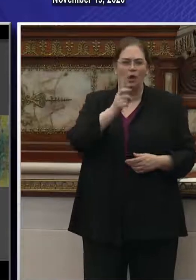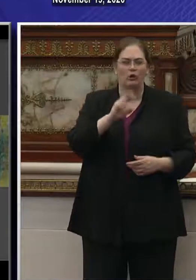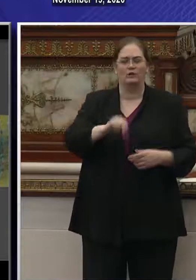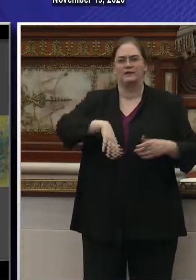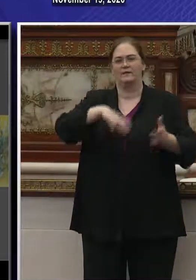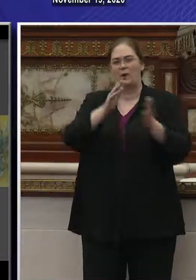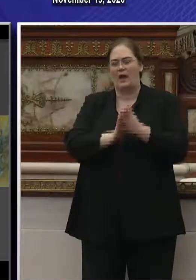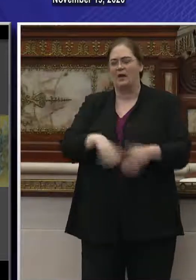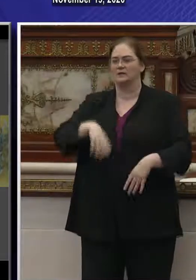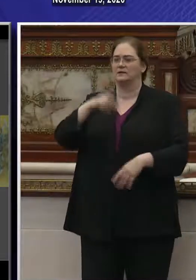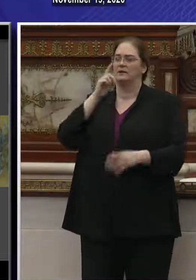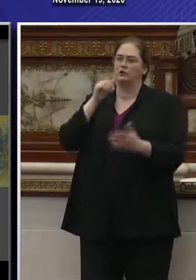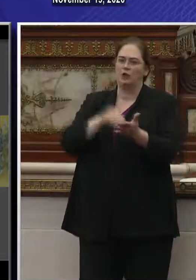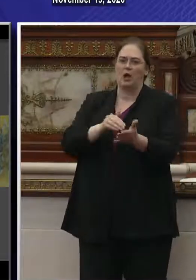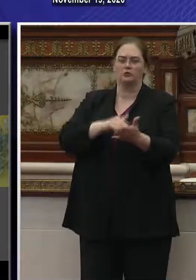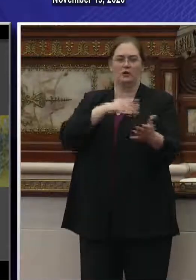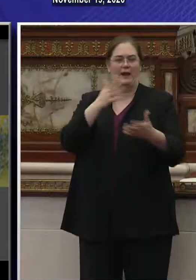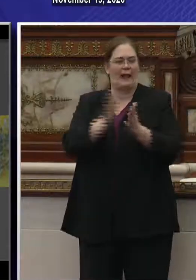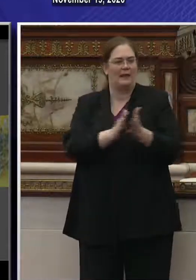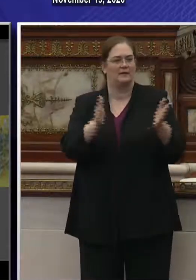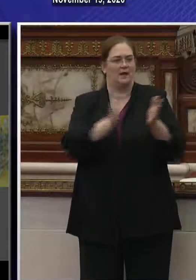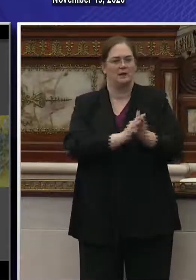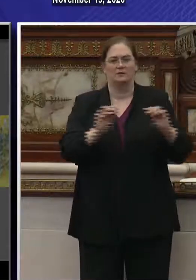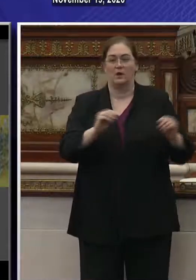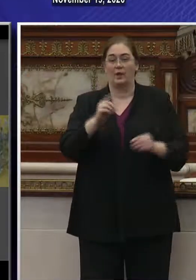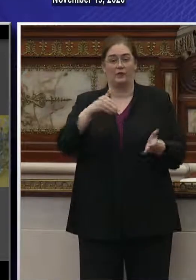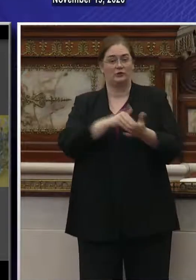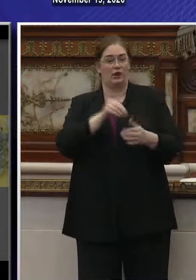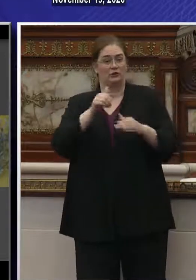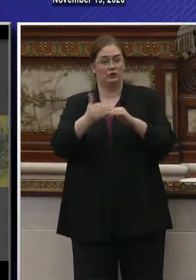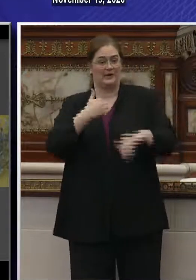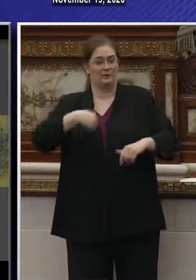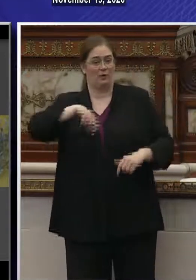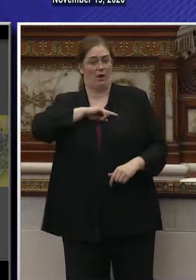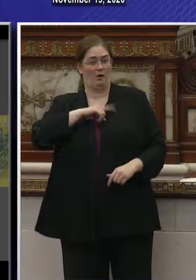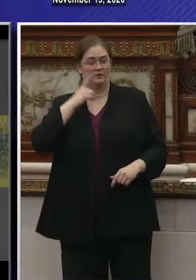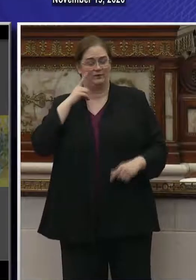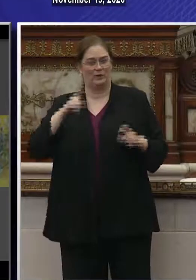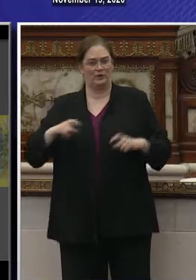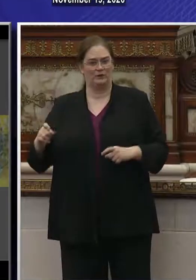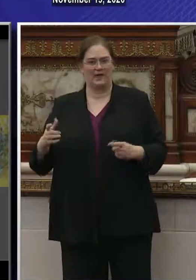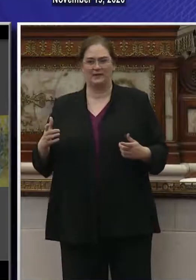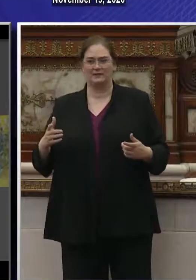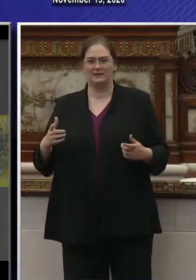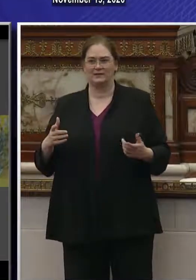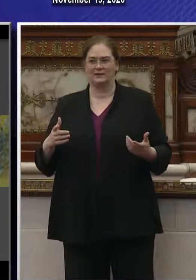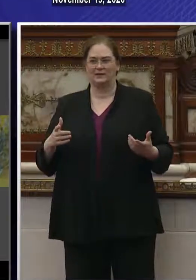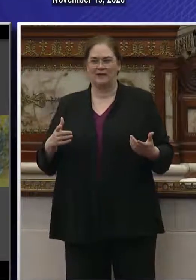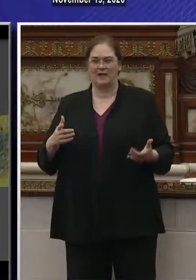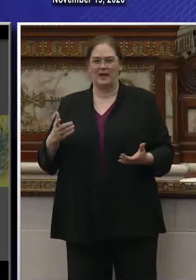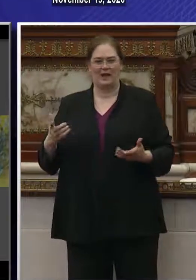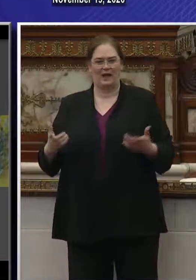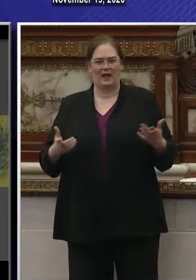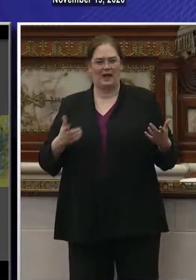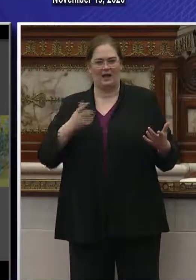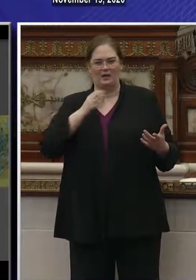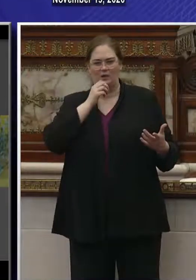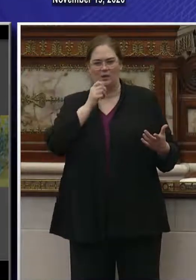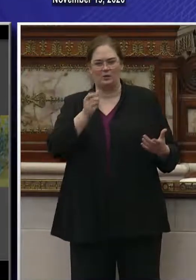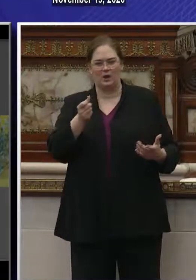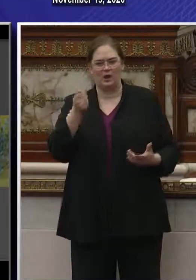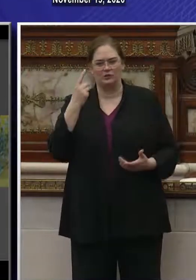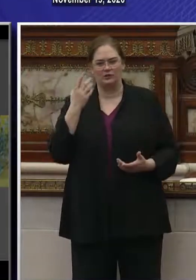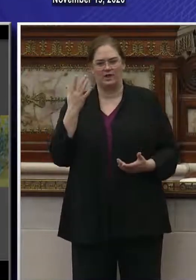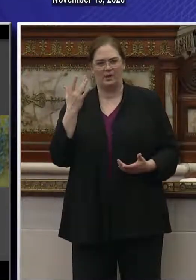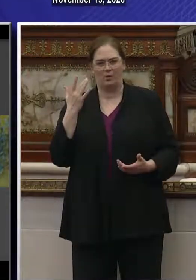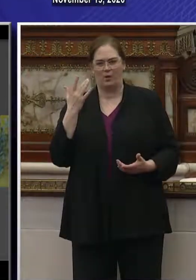and not being able to get tested, and their doctors sent them to us for a test. And I don't understand